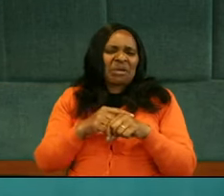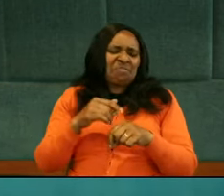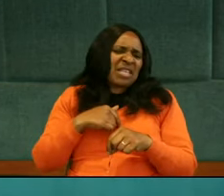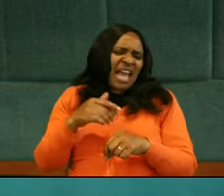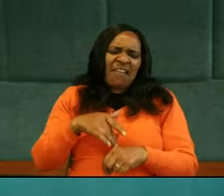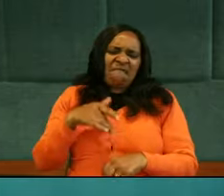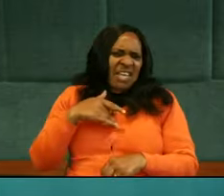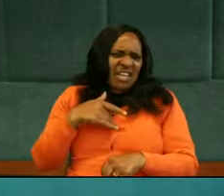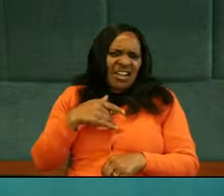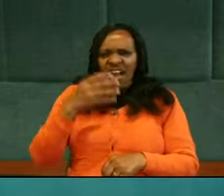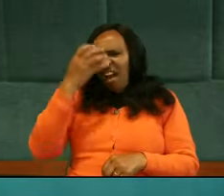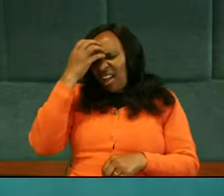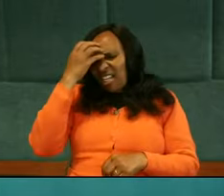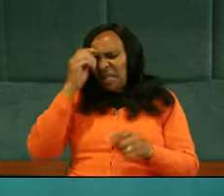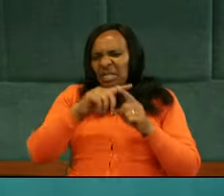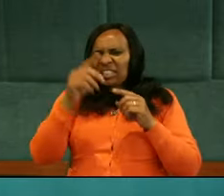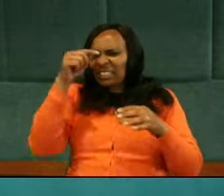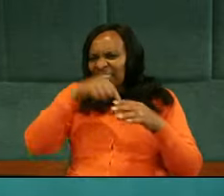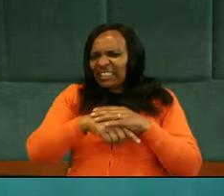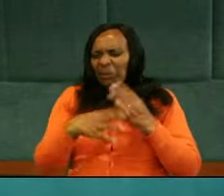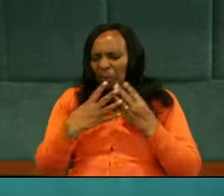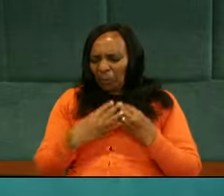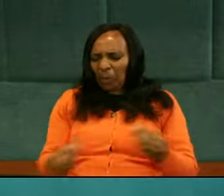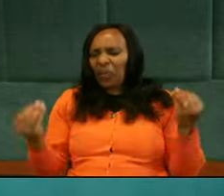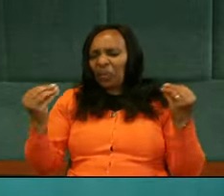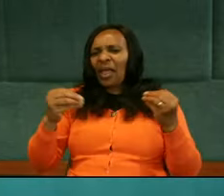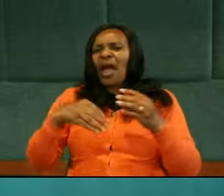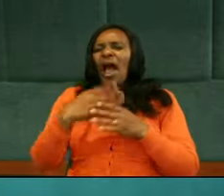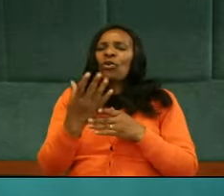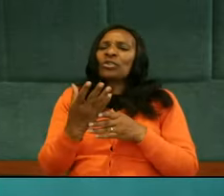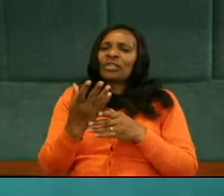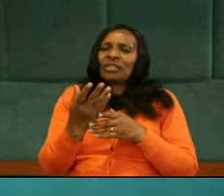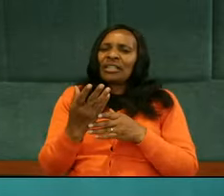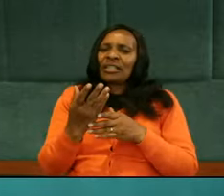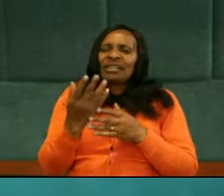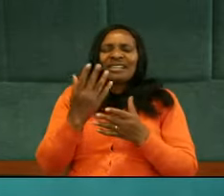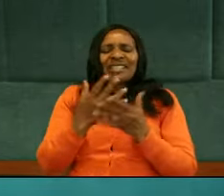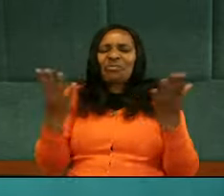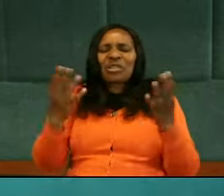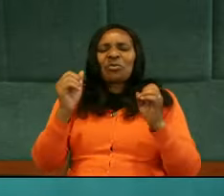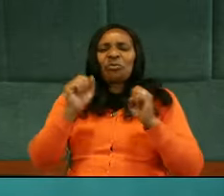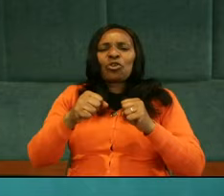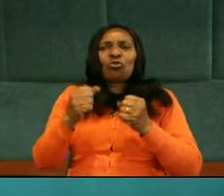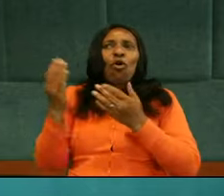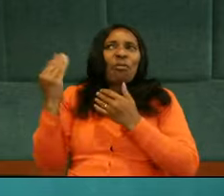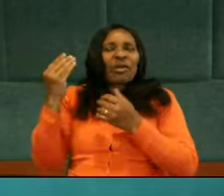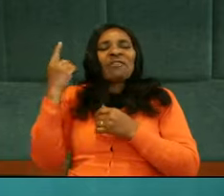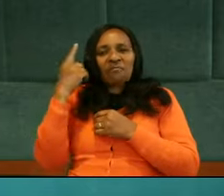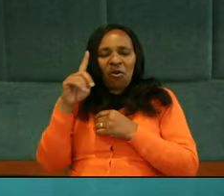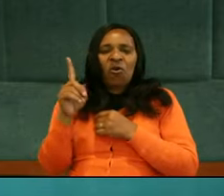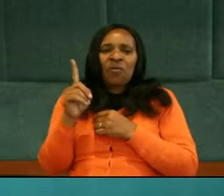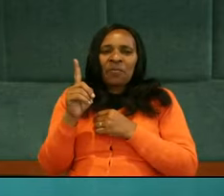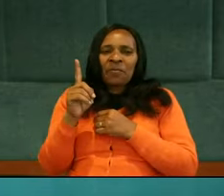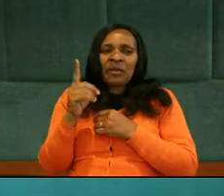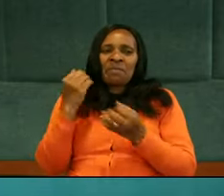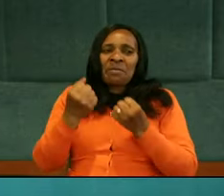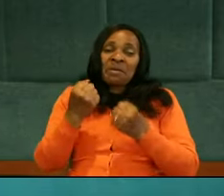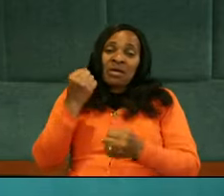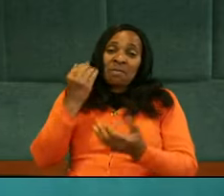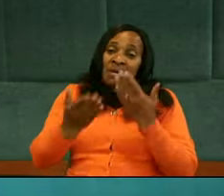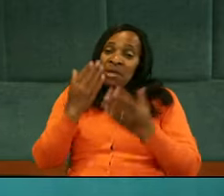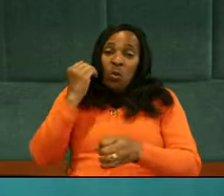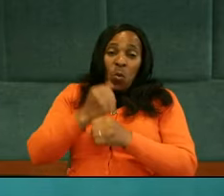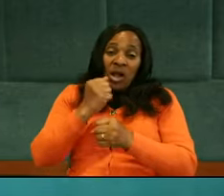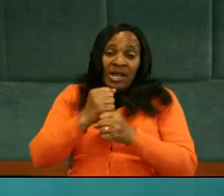feel angry, but I keep the anger inside and stresses me out. Okay. Definitely if it's something that I've been really hoping for, I would maybe working hard